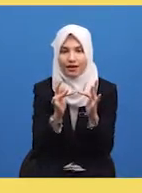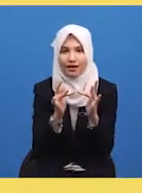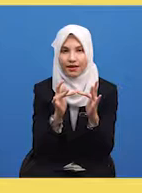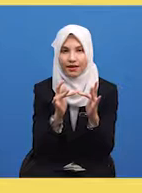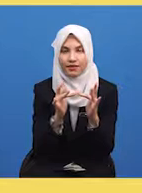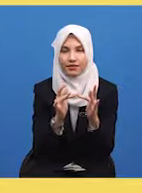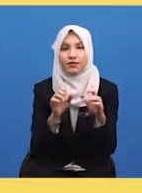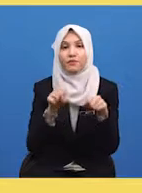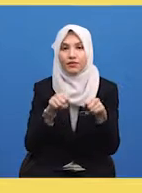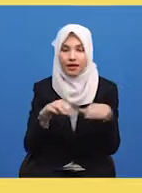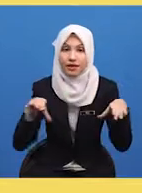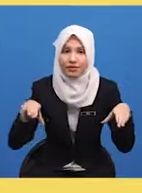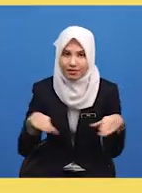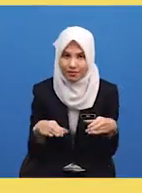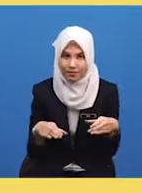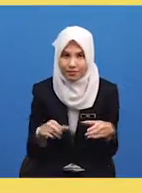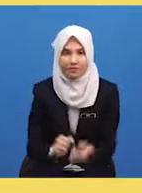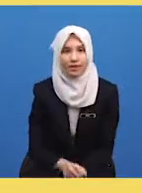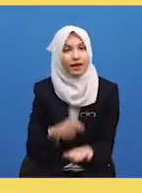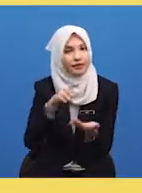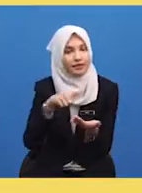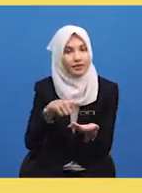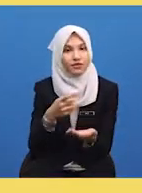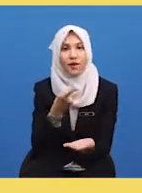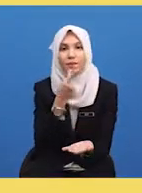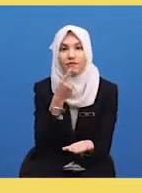check your privacy setting regularly.